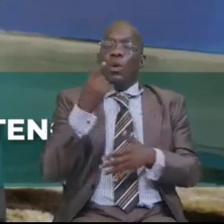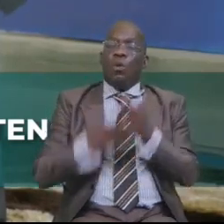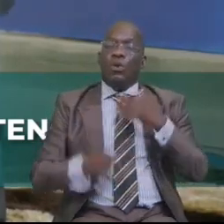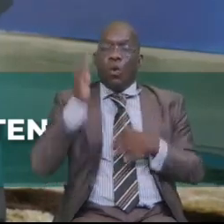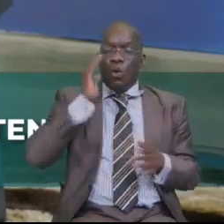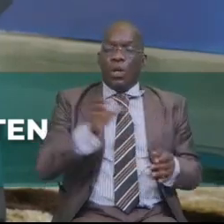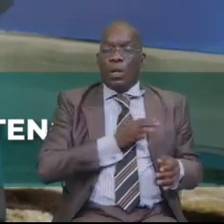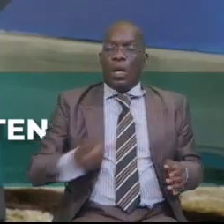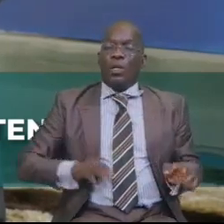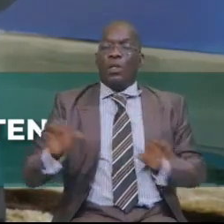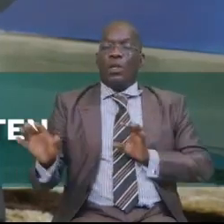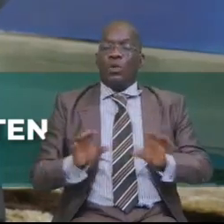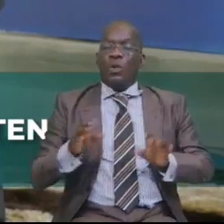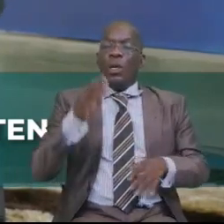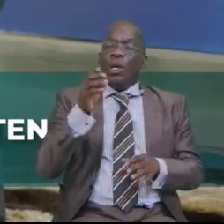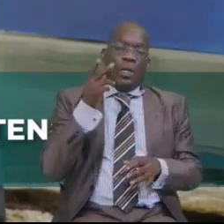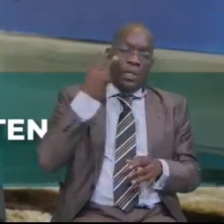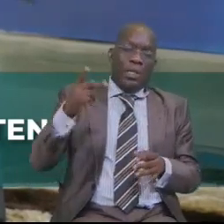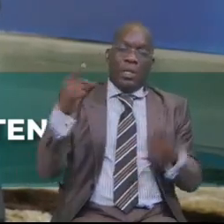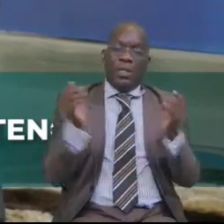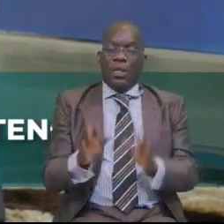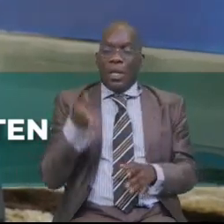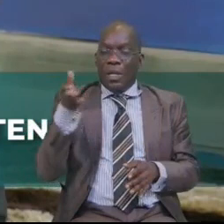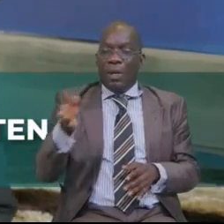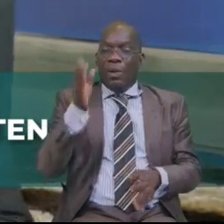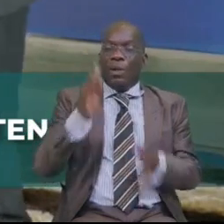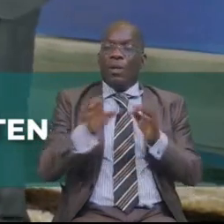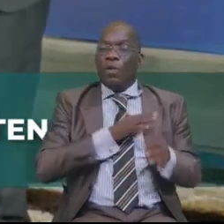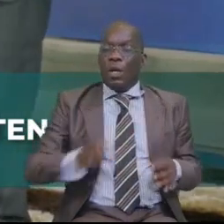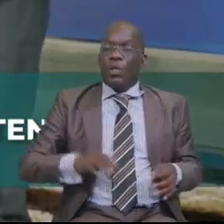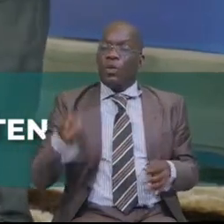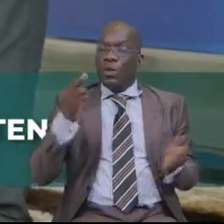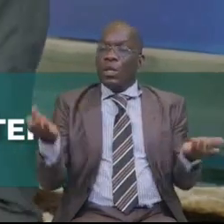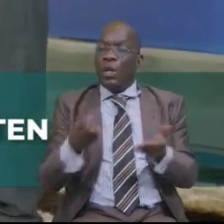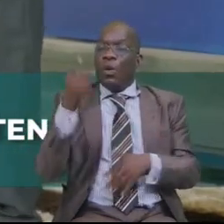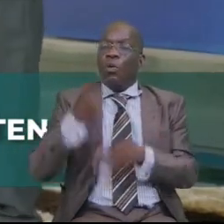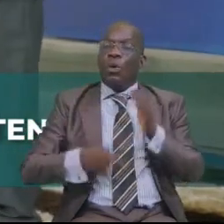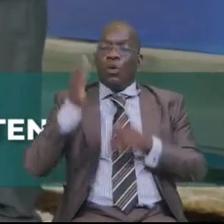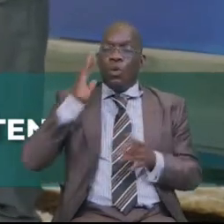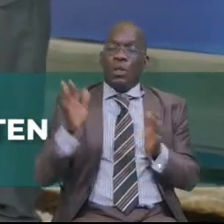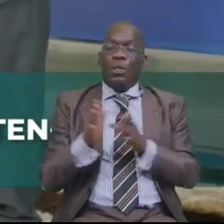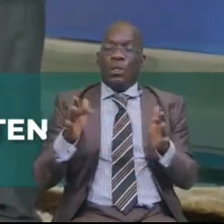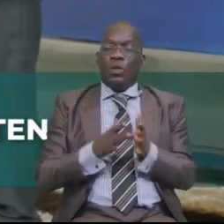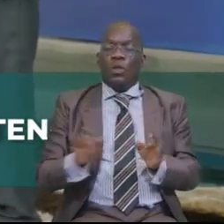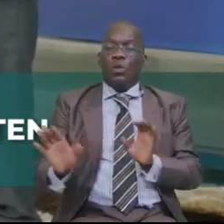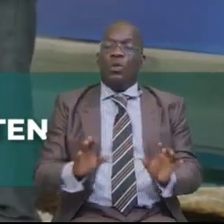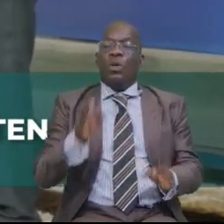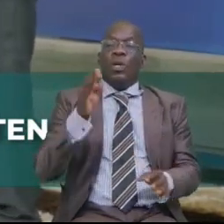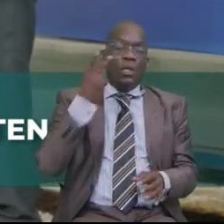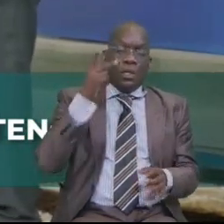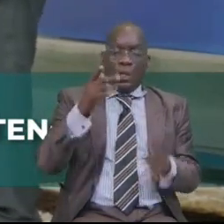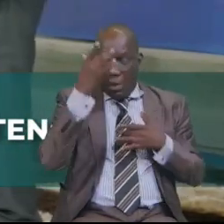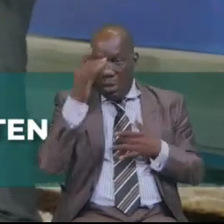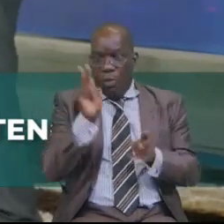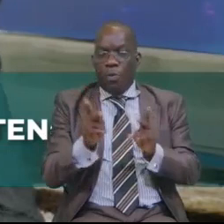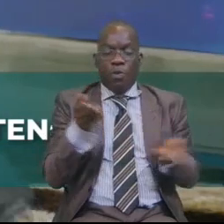If sinners were here, if Christ were here, what will Jesus do? Look at the sick people there. If Christ were